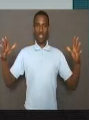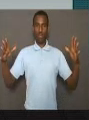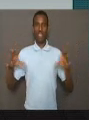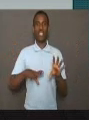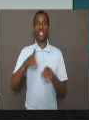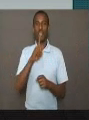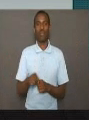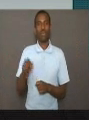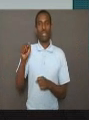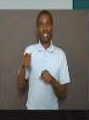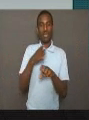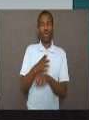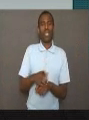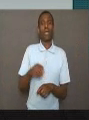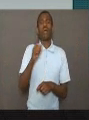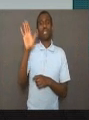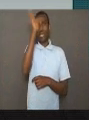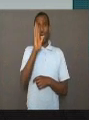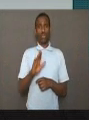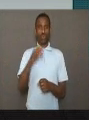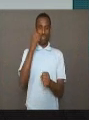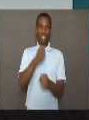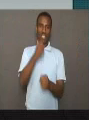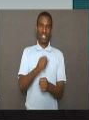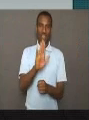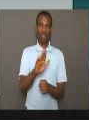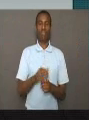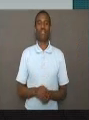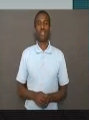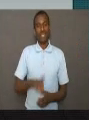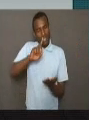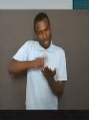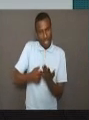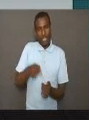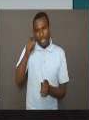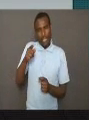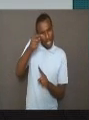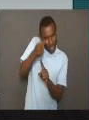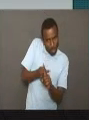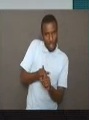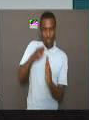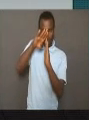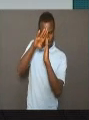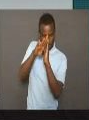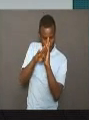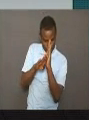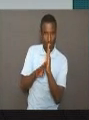Thus, the gas is doing work, so its temperature falls.